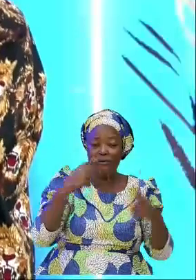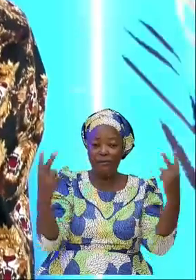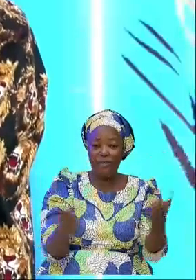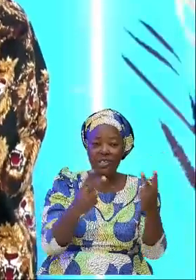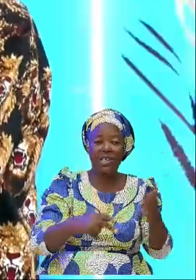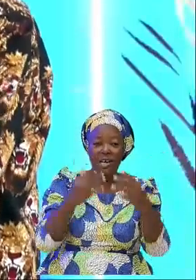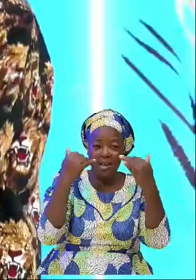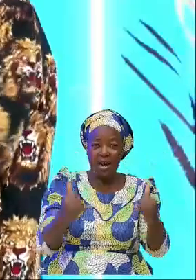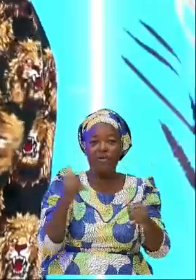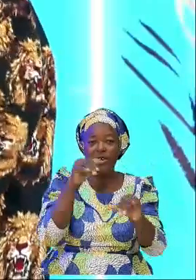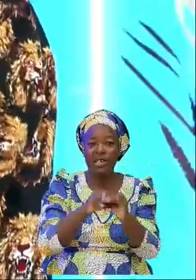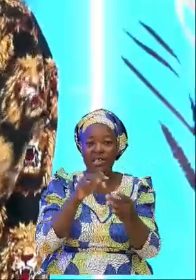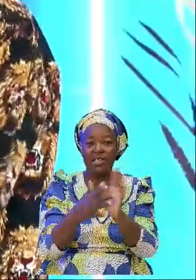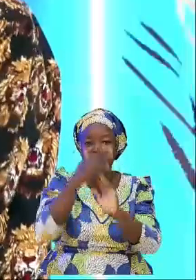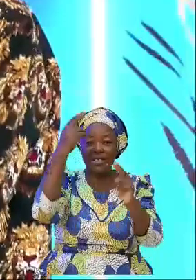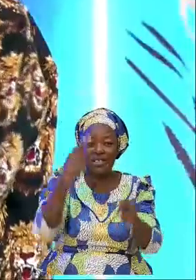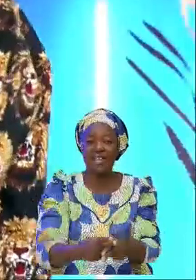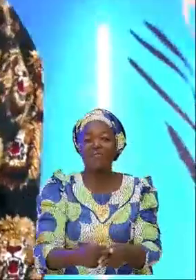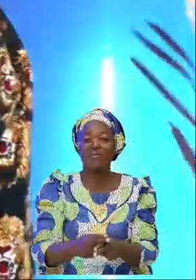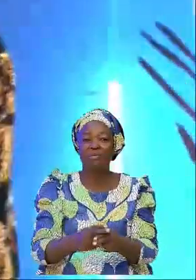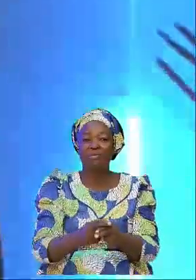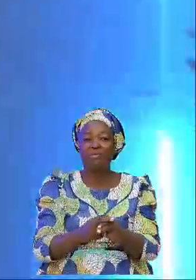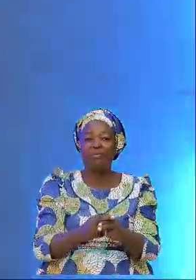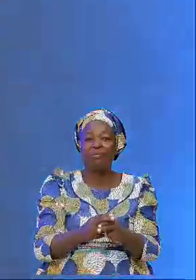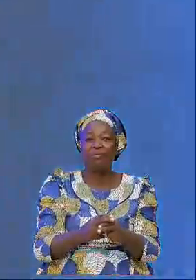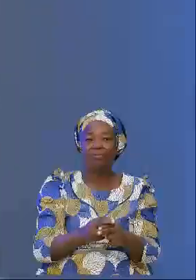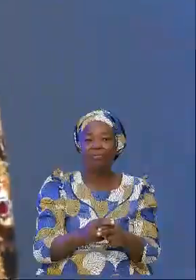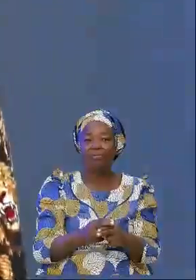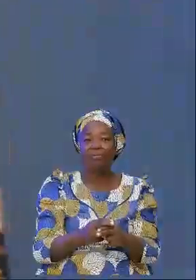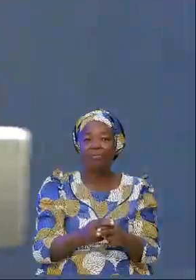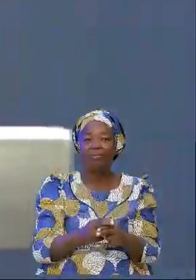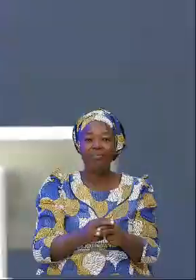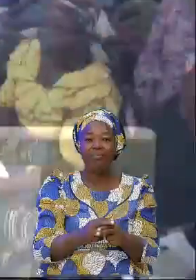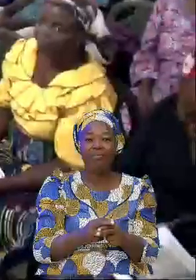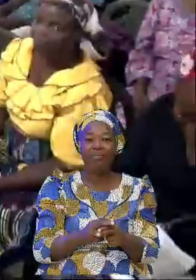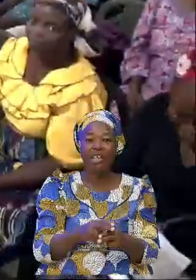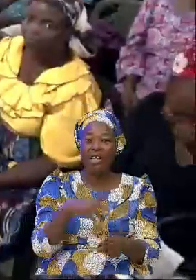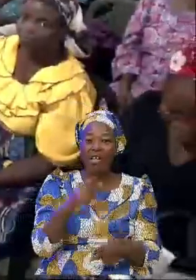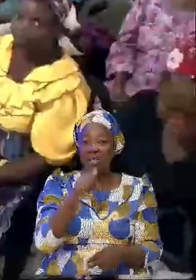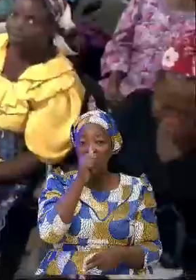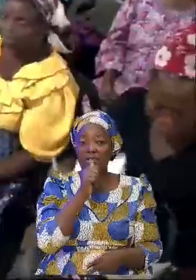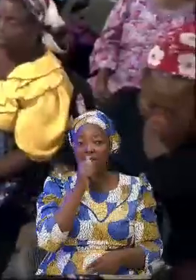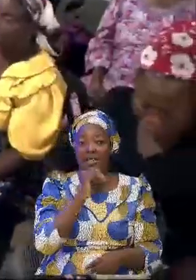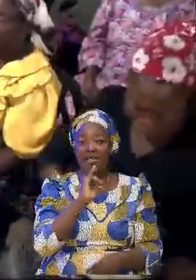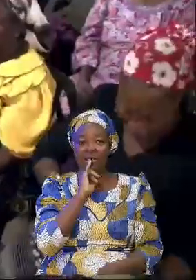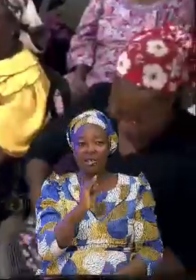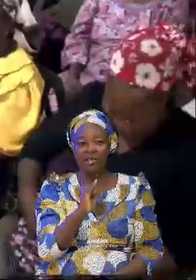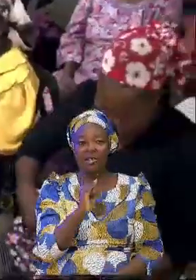The Lord has given you transformation and victory already in Jesus'